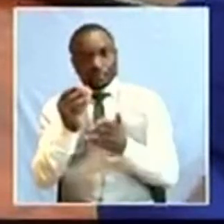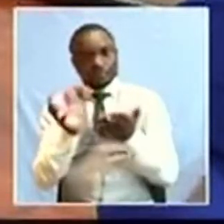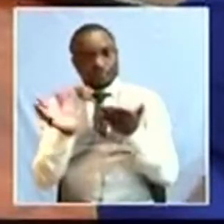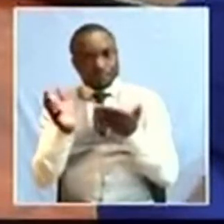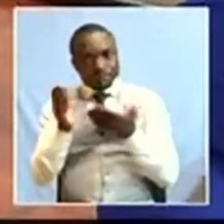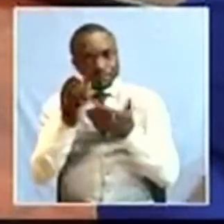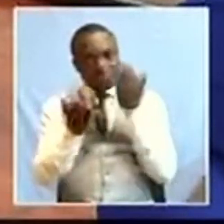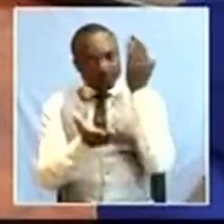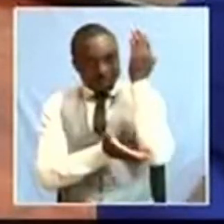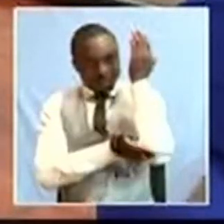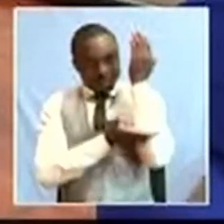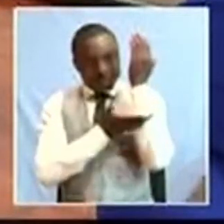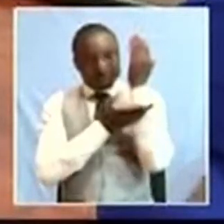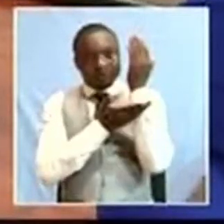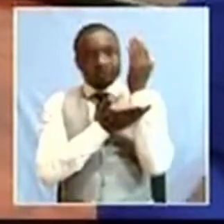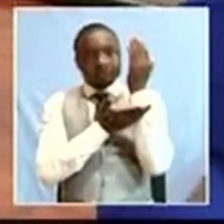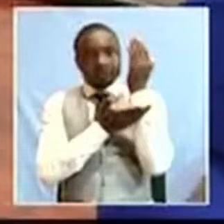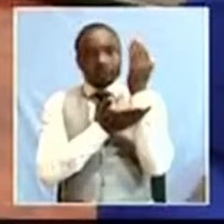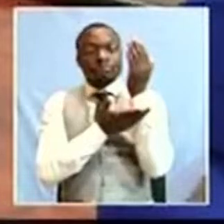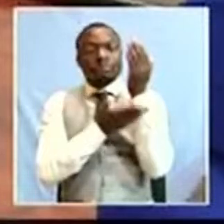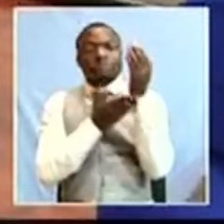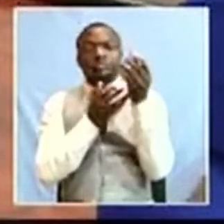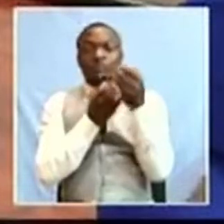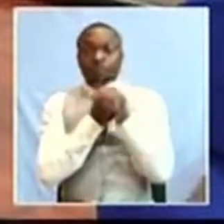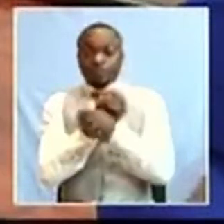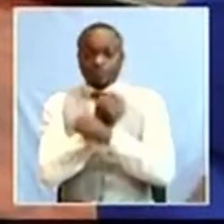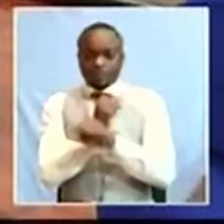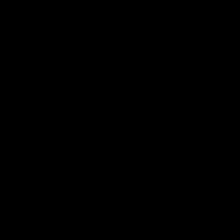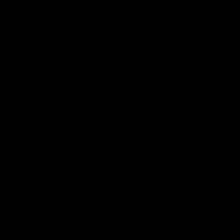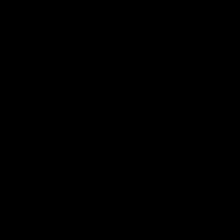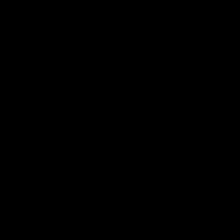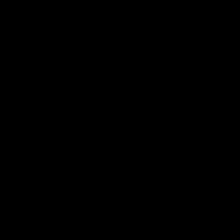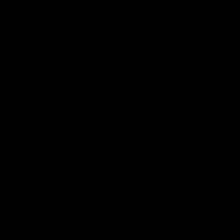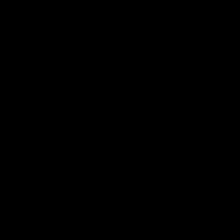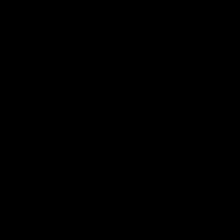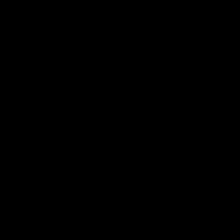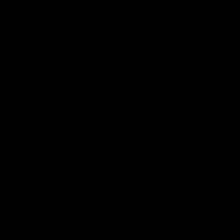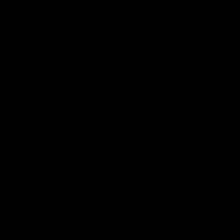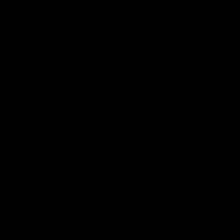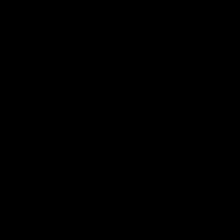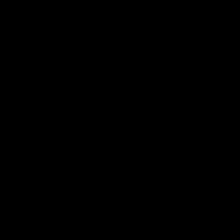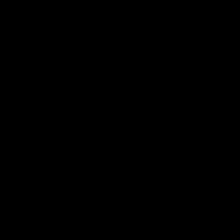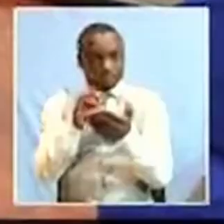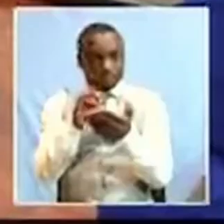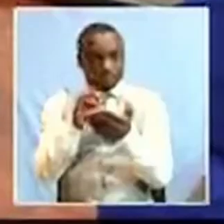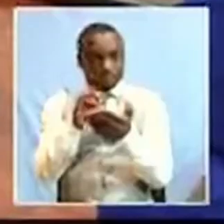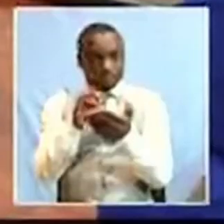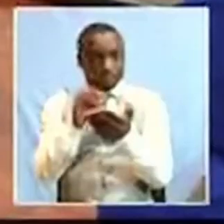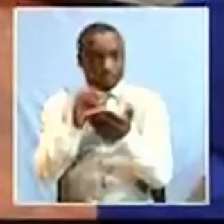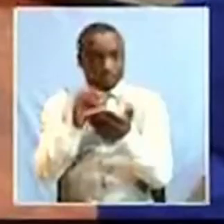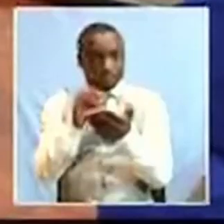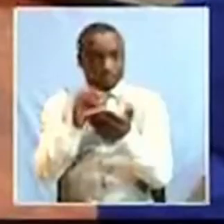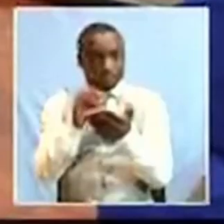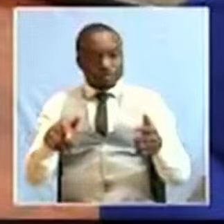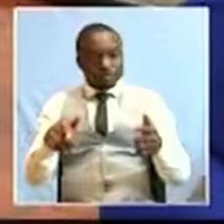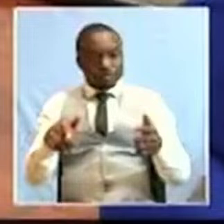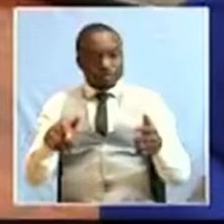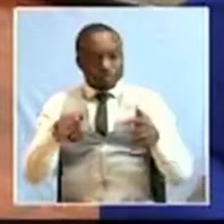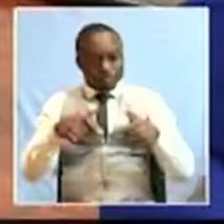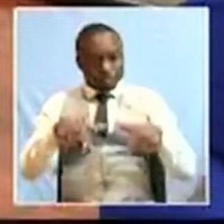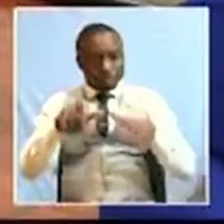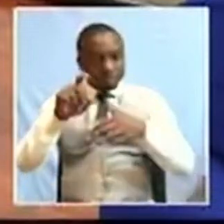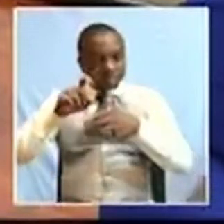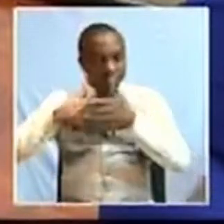and enhancement interventions have been deployed. 1. Local